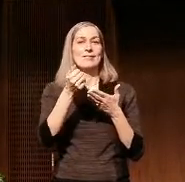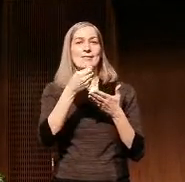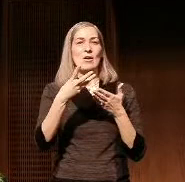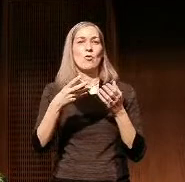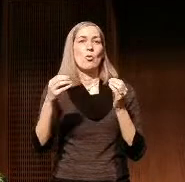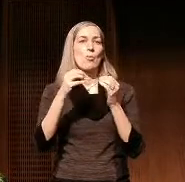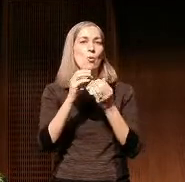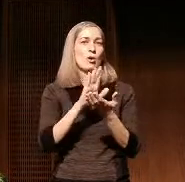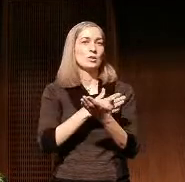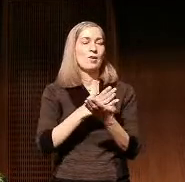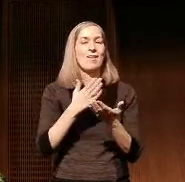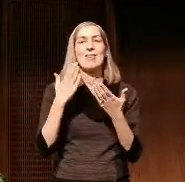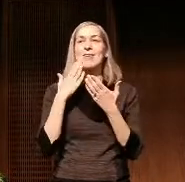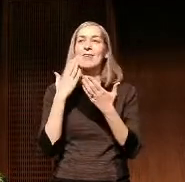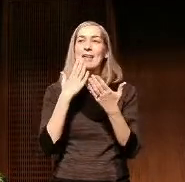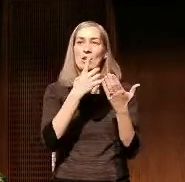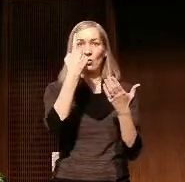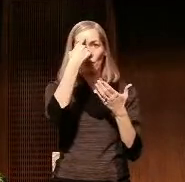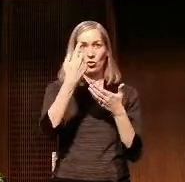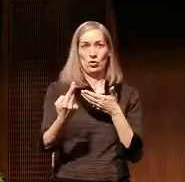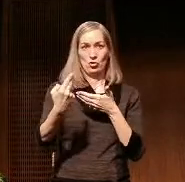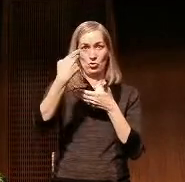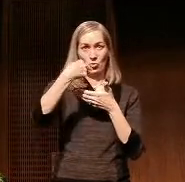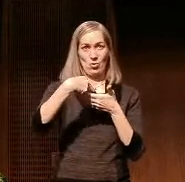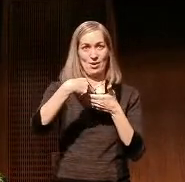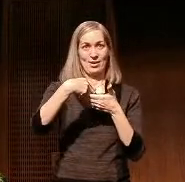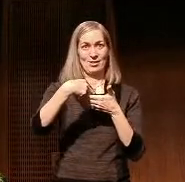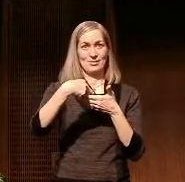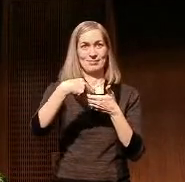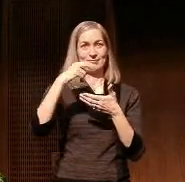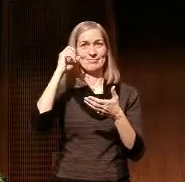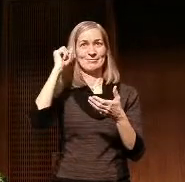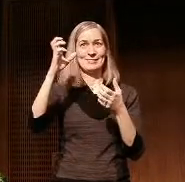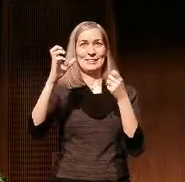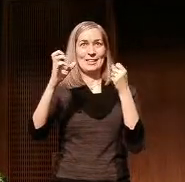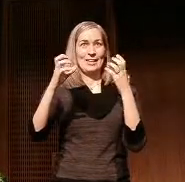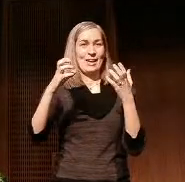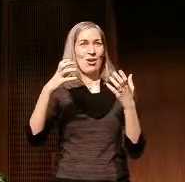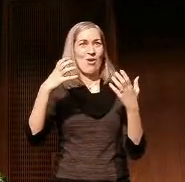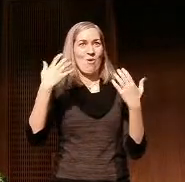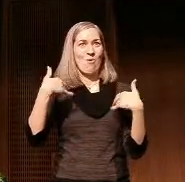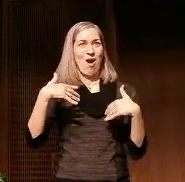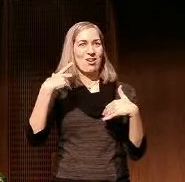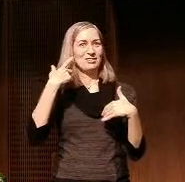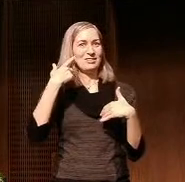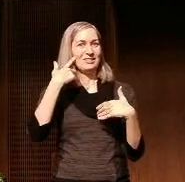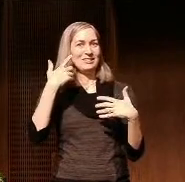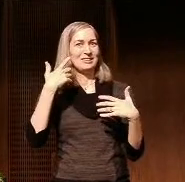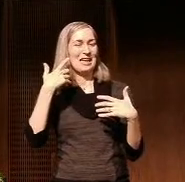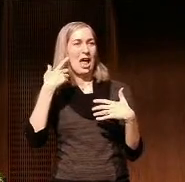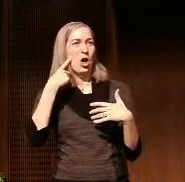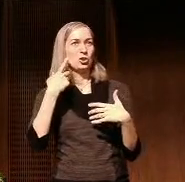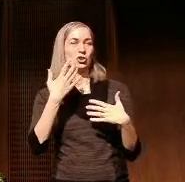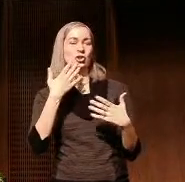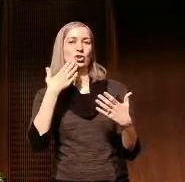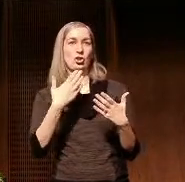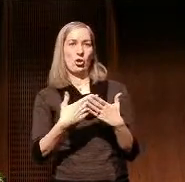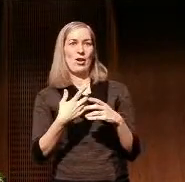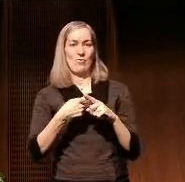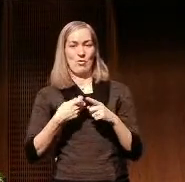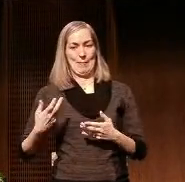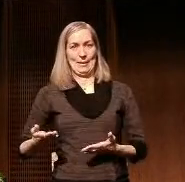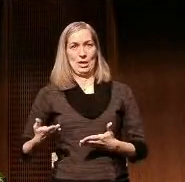for joining in on the singing. It sounds really good from up here. And